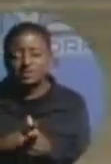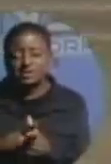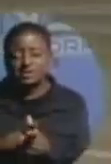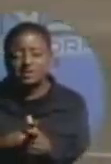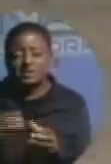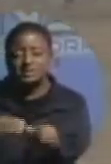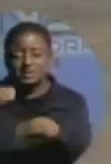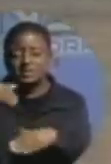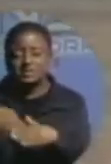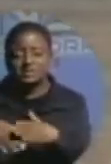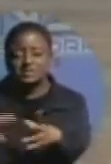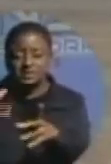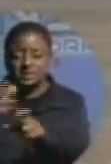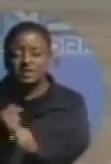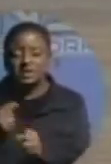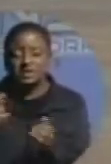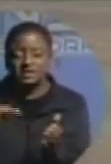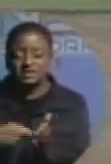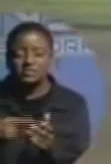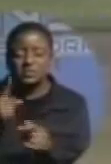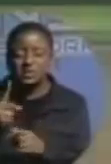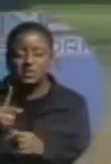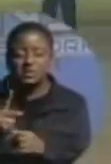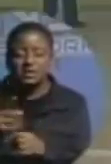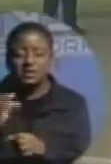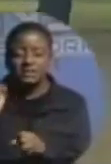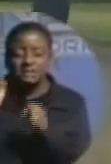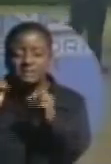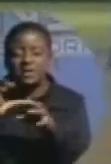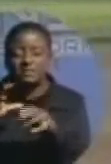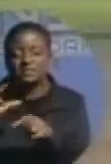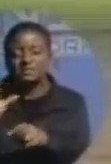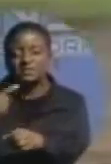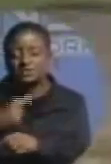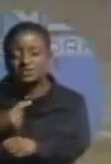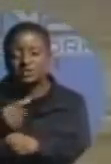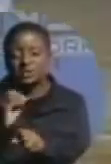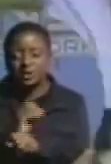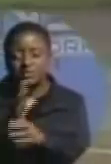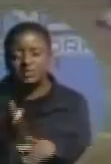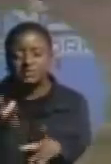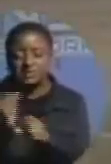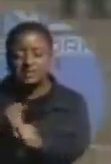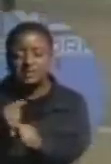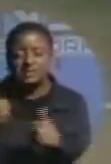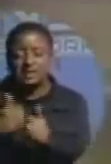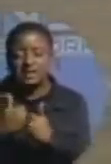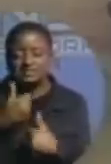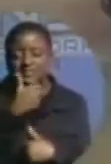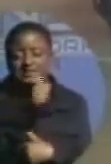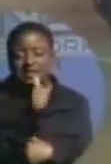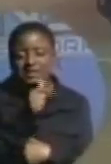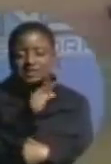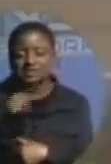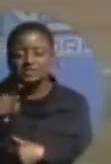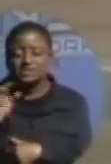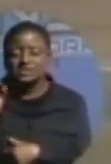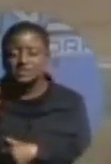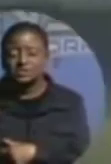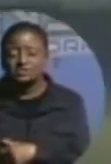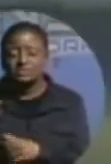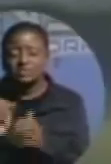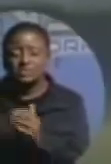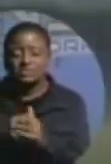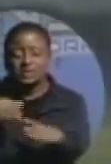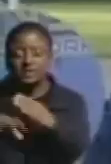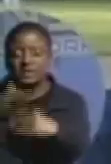in the bag. The Bomber G Operators take the game 10-0, and they now hold a commanding 2-0 lead in the best of